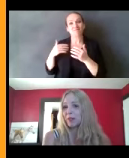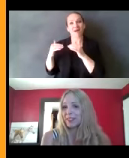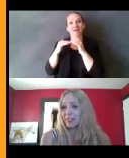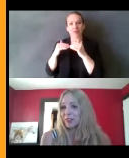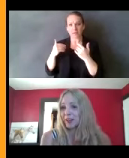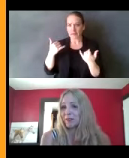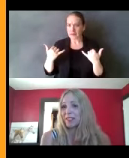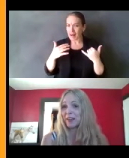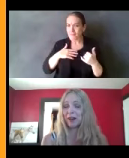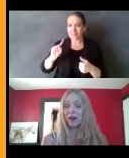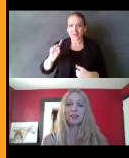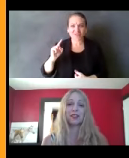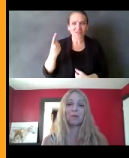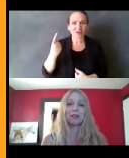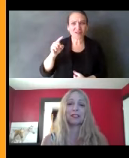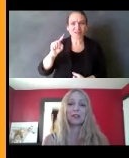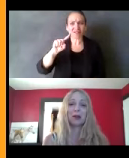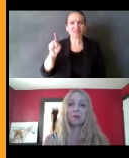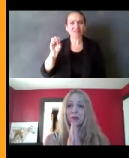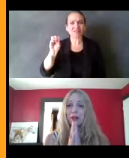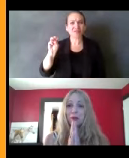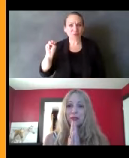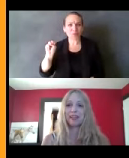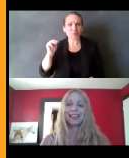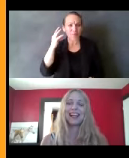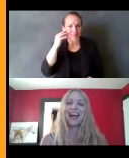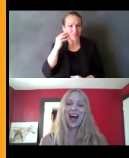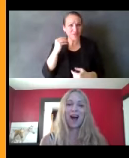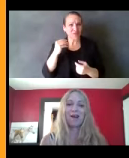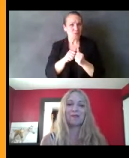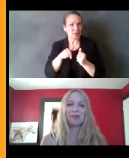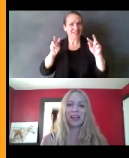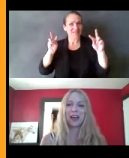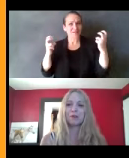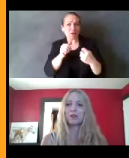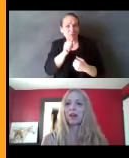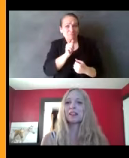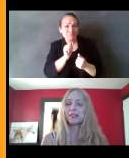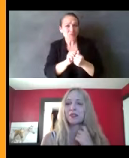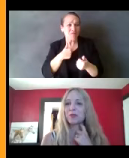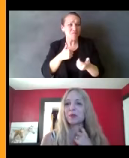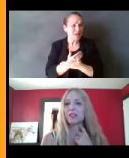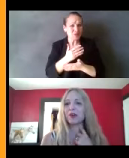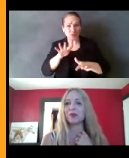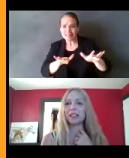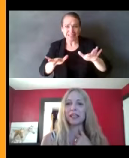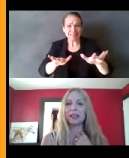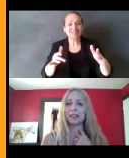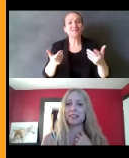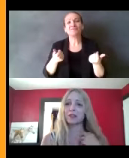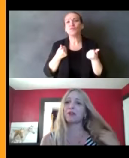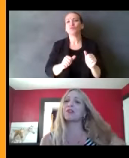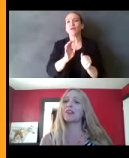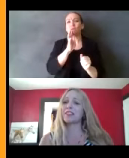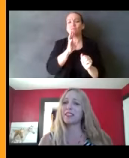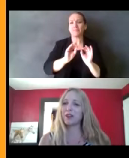Zoom presentation I've done on this topic, so I hope you'll bear with me. And I will try and speak slowly, and